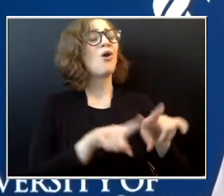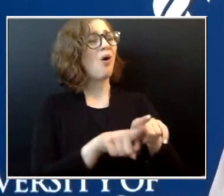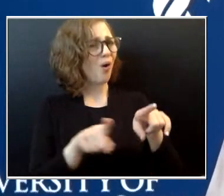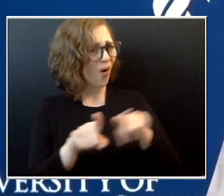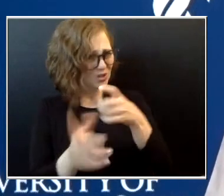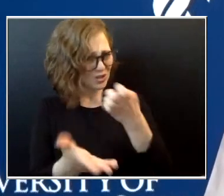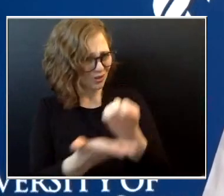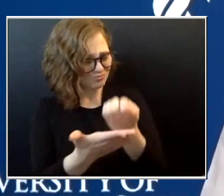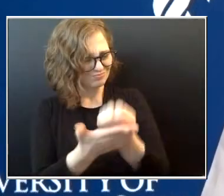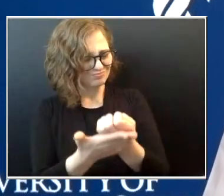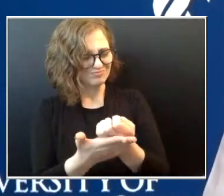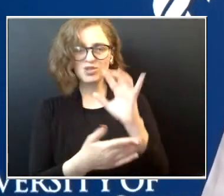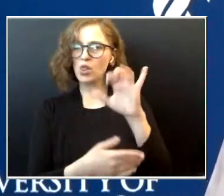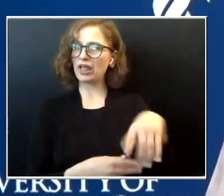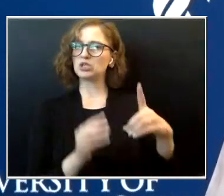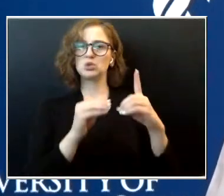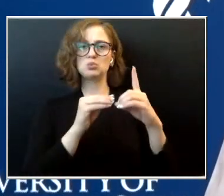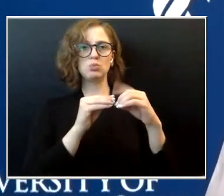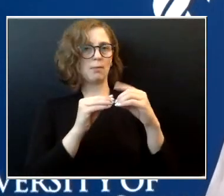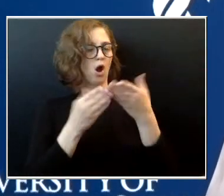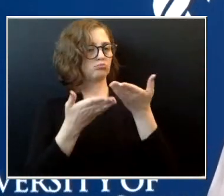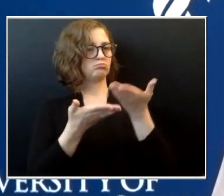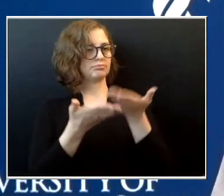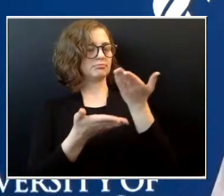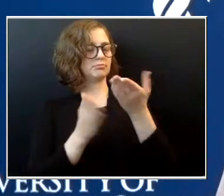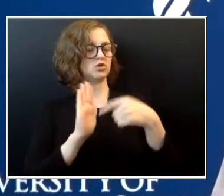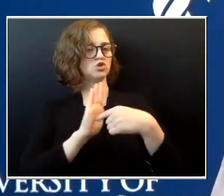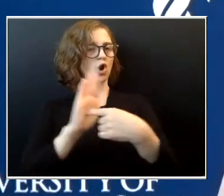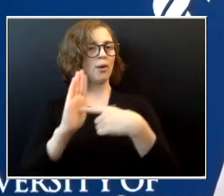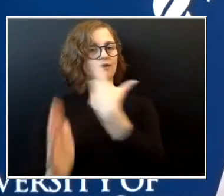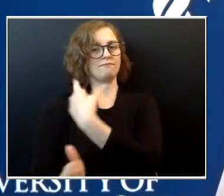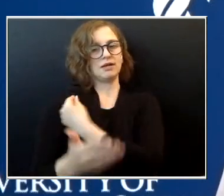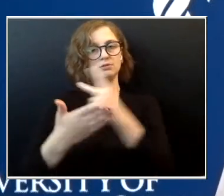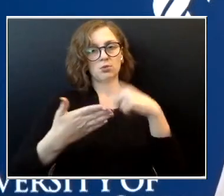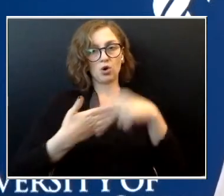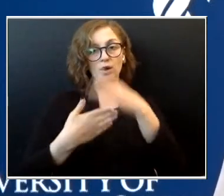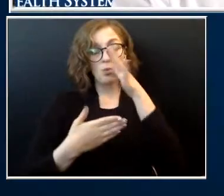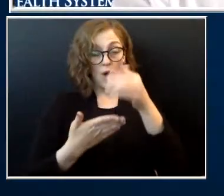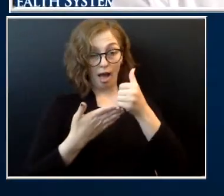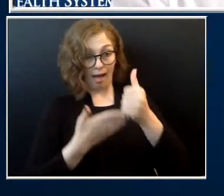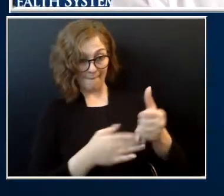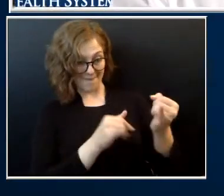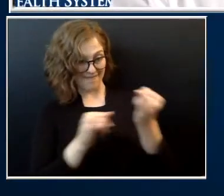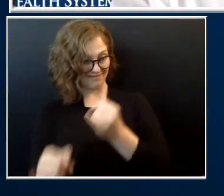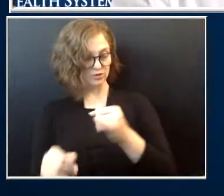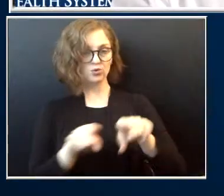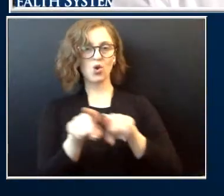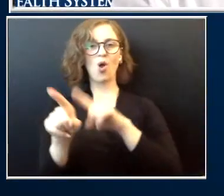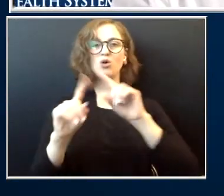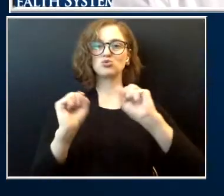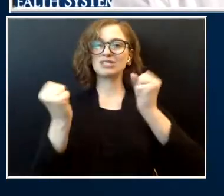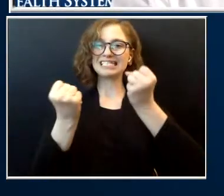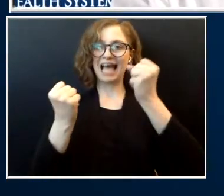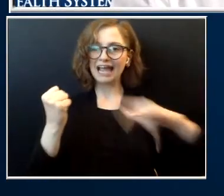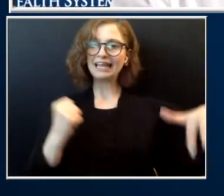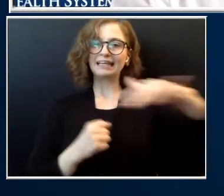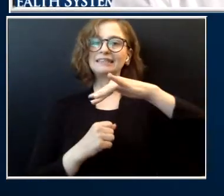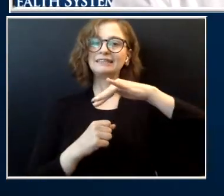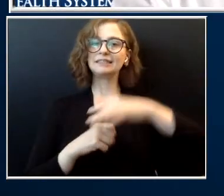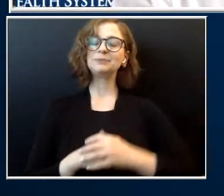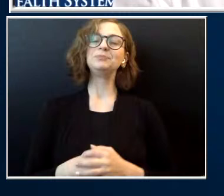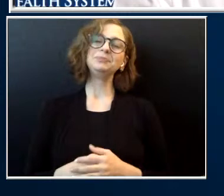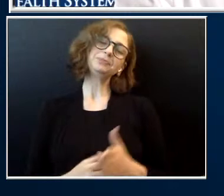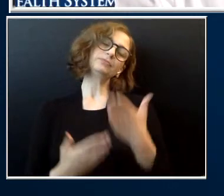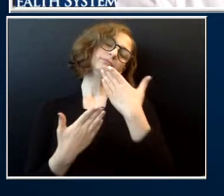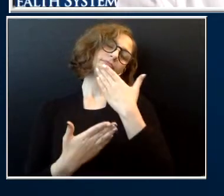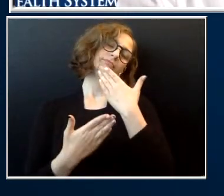that vaccination programs do help you as an individual, but also society. Thanks, Dr. Hawkinson. I really appreciate your